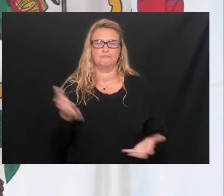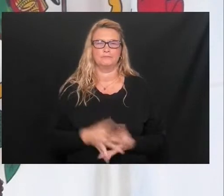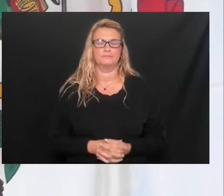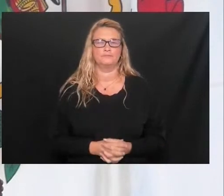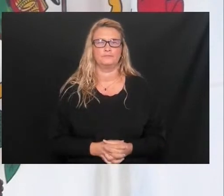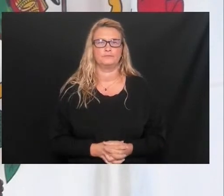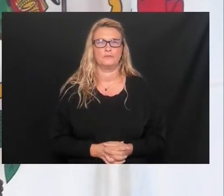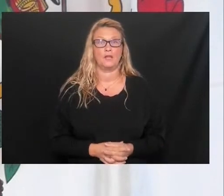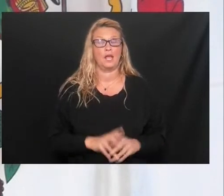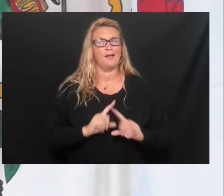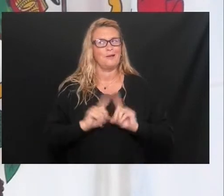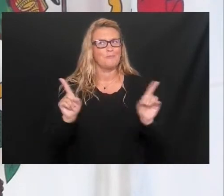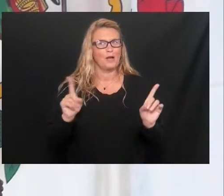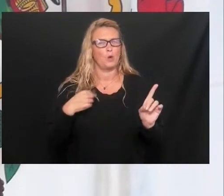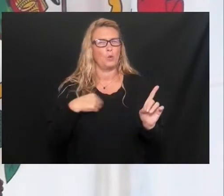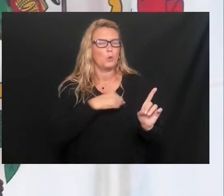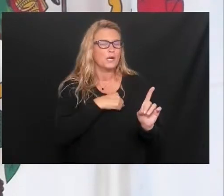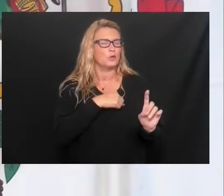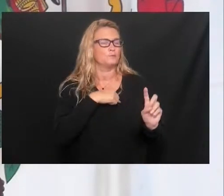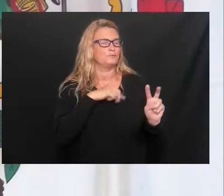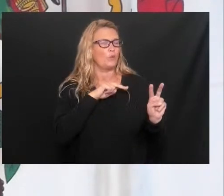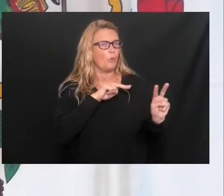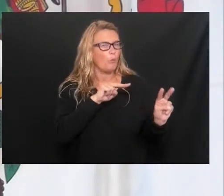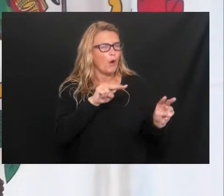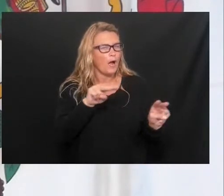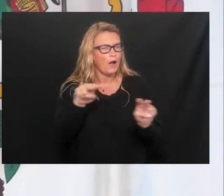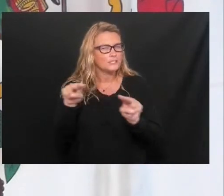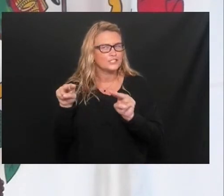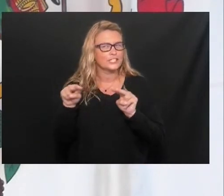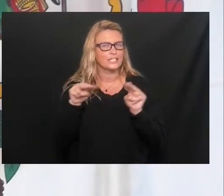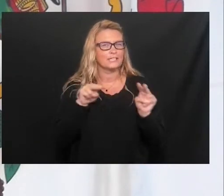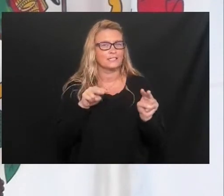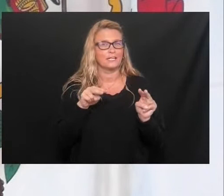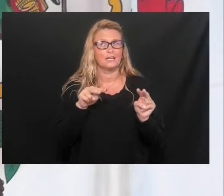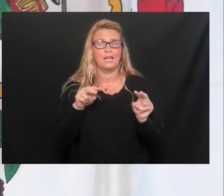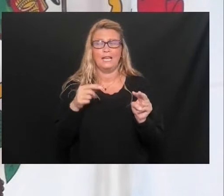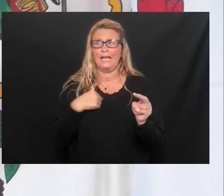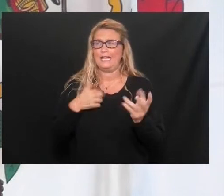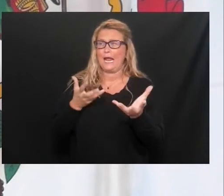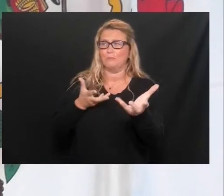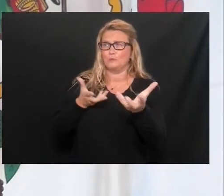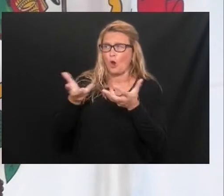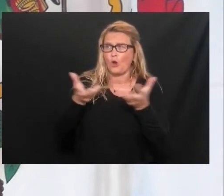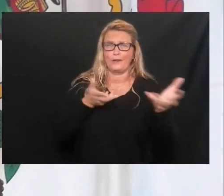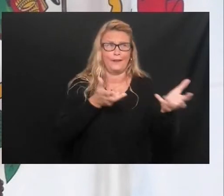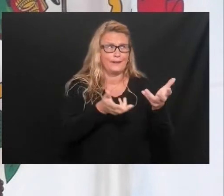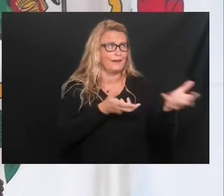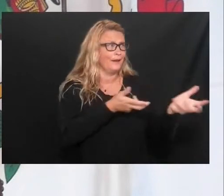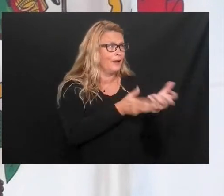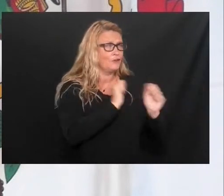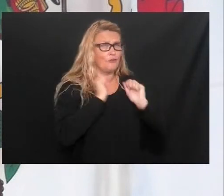We are watching it, Kenny, and I am talking to everybody coming or going. It